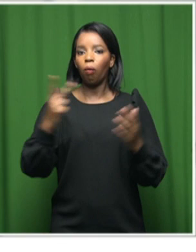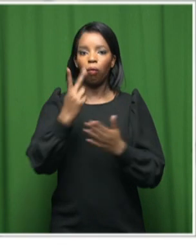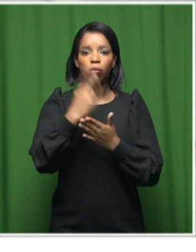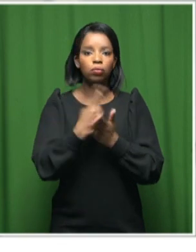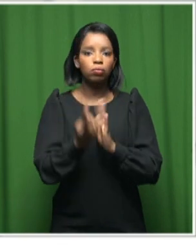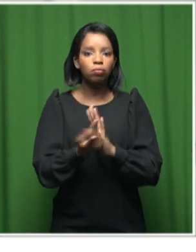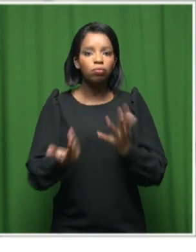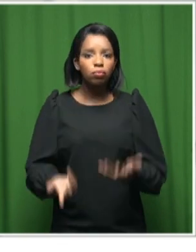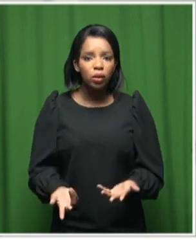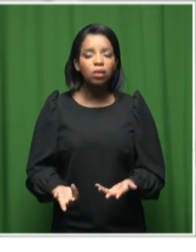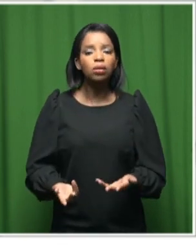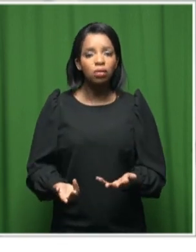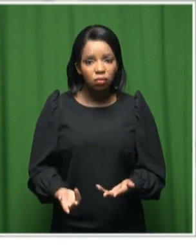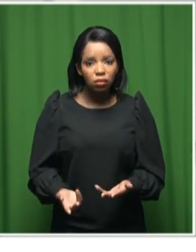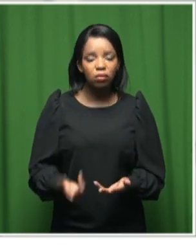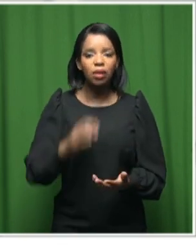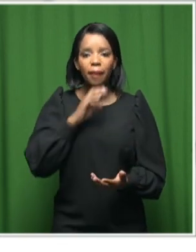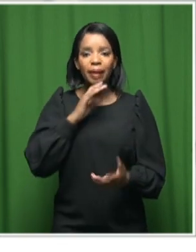fall,